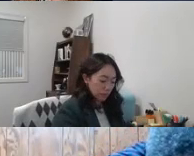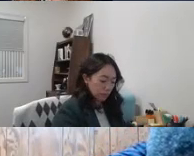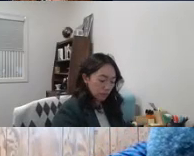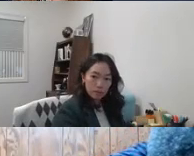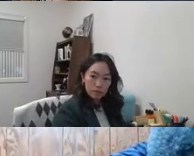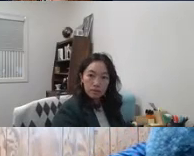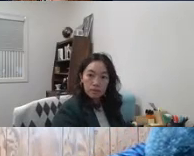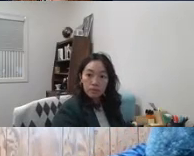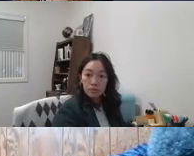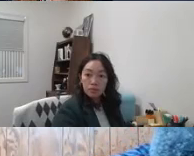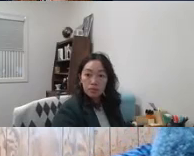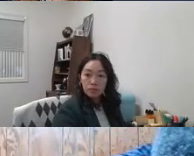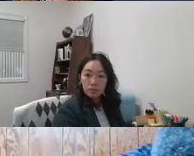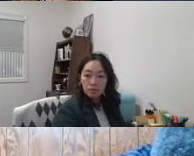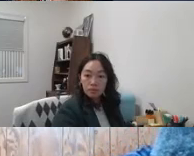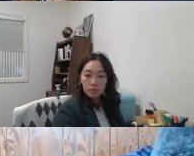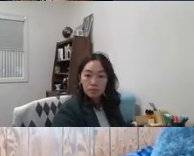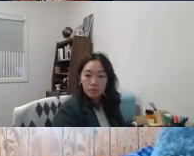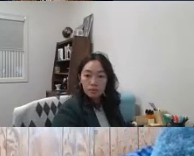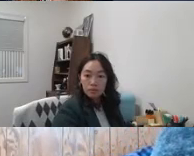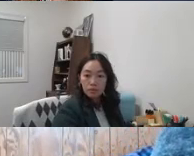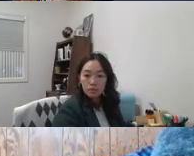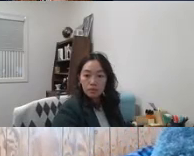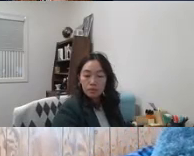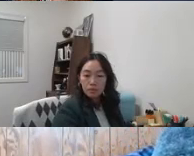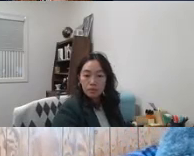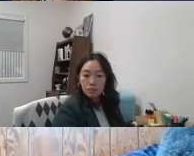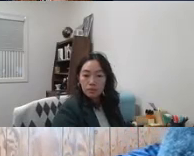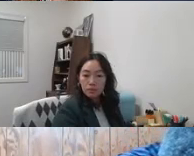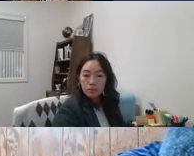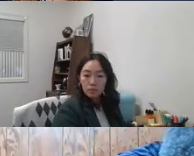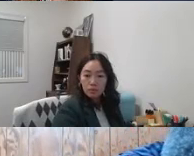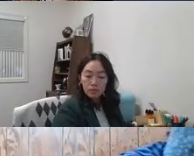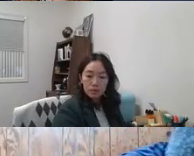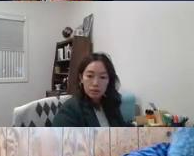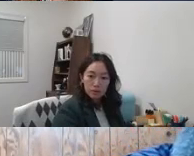seeing some appreciation for you providing this update from Nate in the chat.